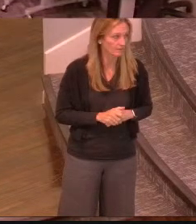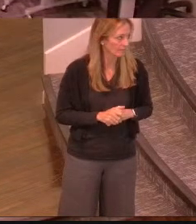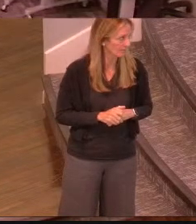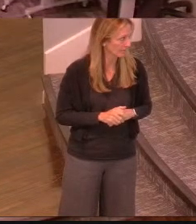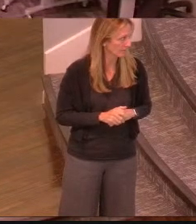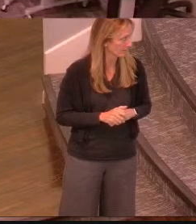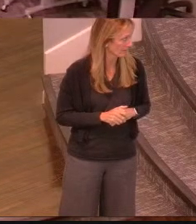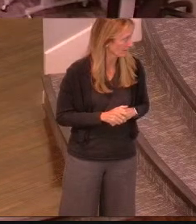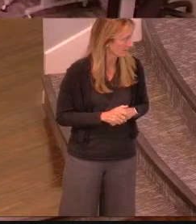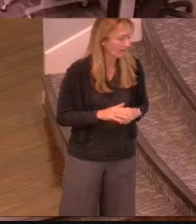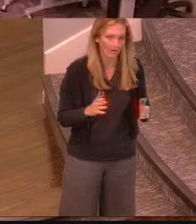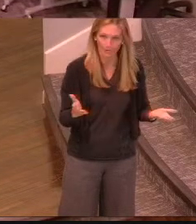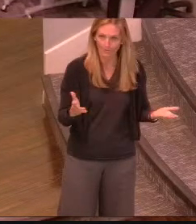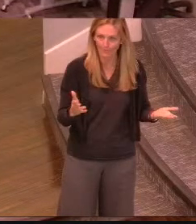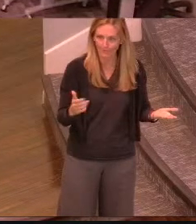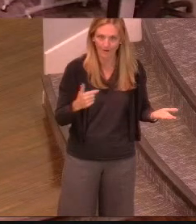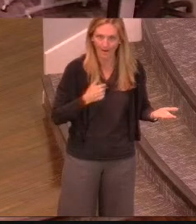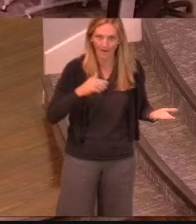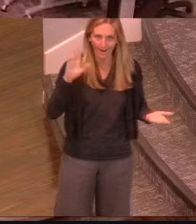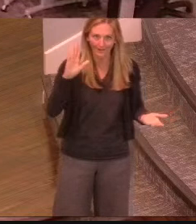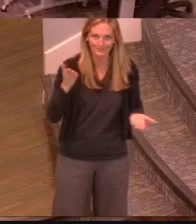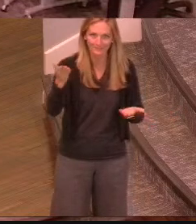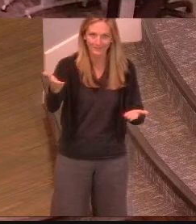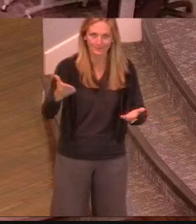it? Okay, it's me. I so move.